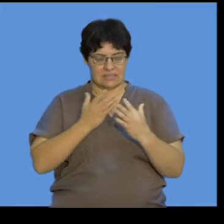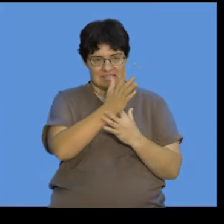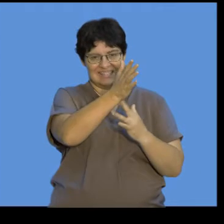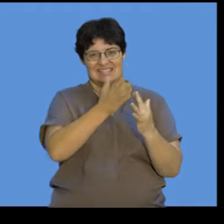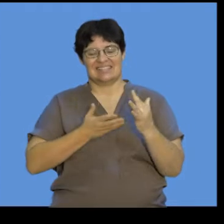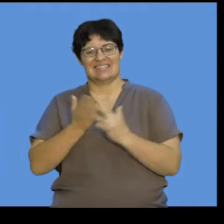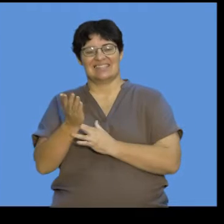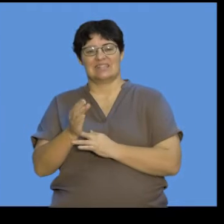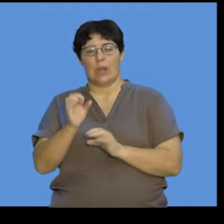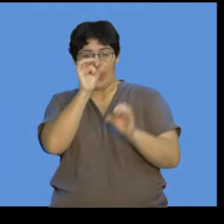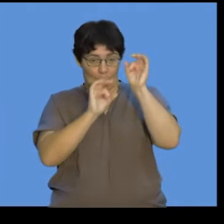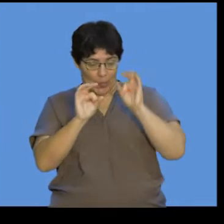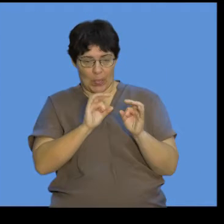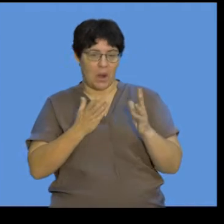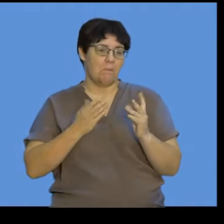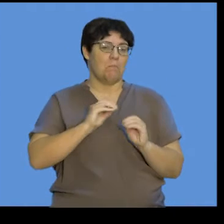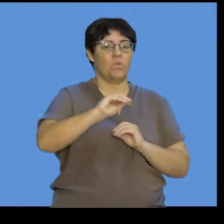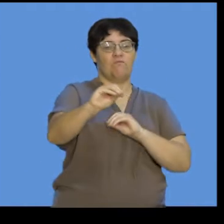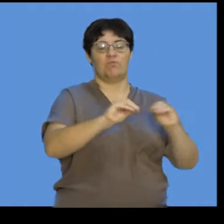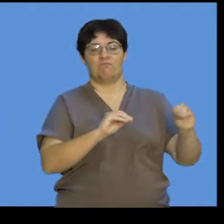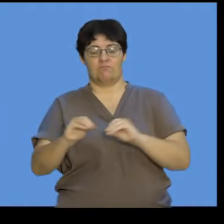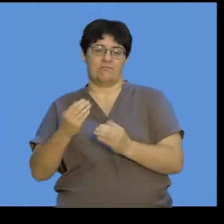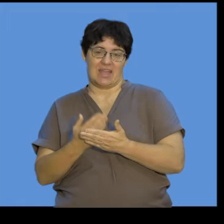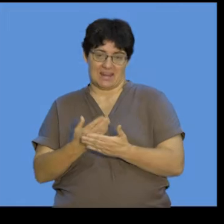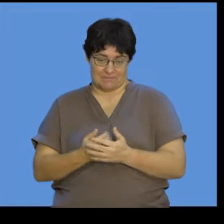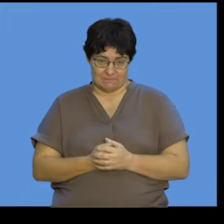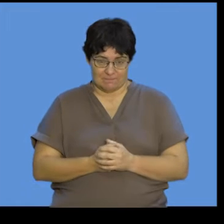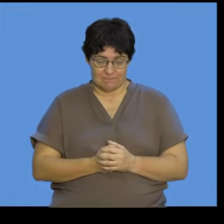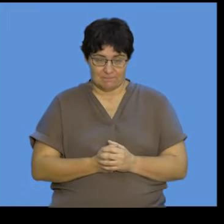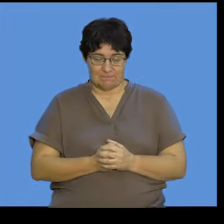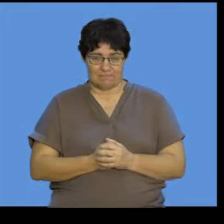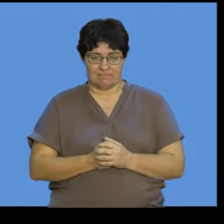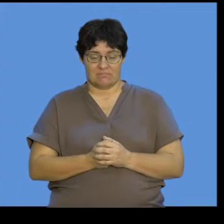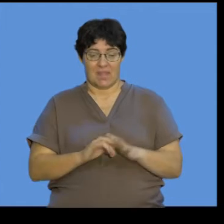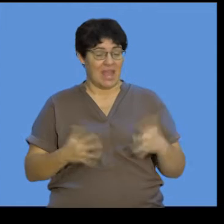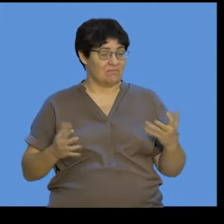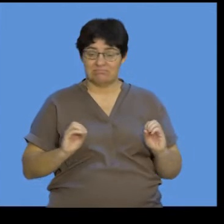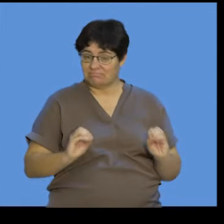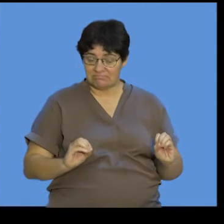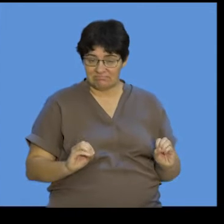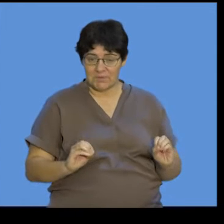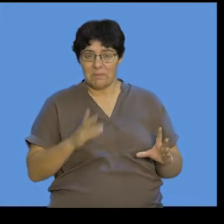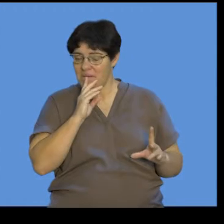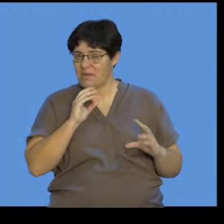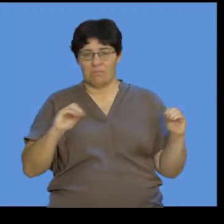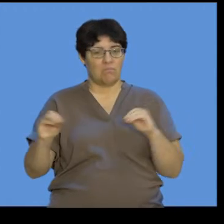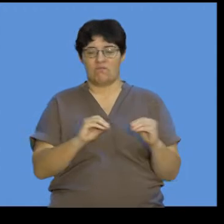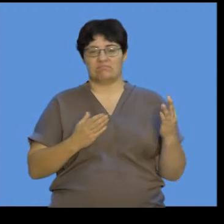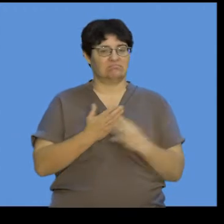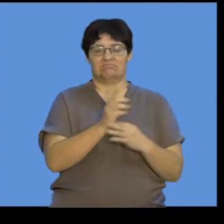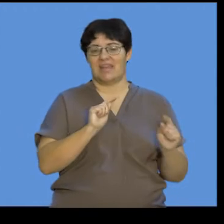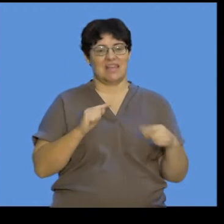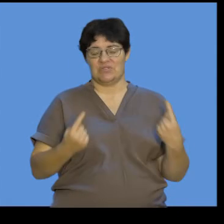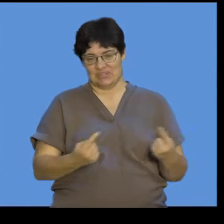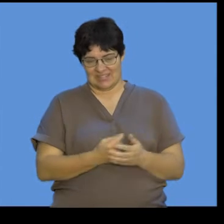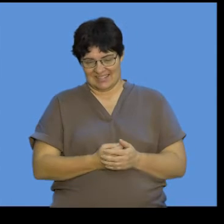these small particles, these minute particles, actually move, okay? Otherwise, the movement or change of position